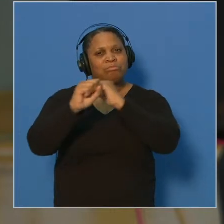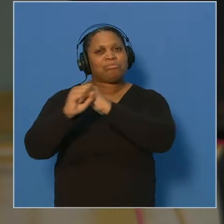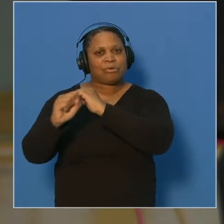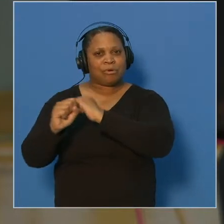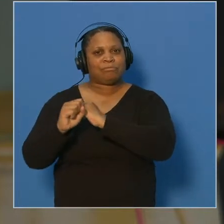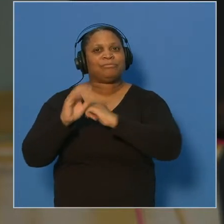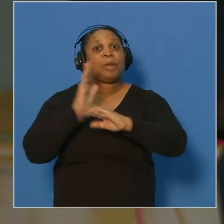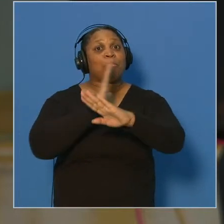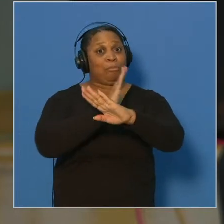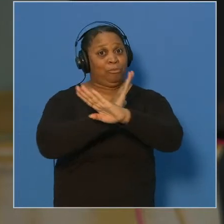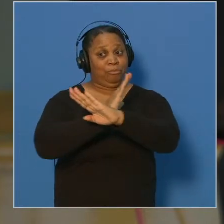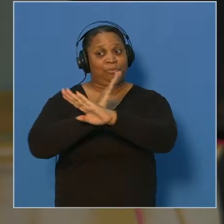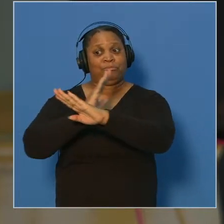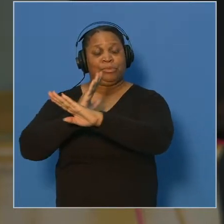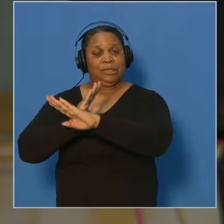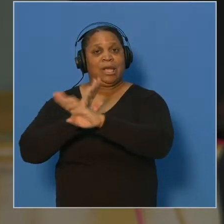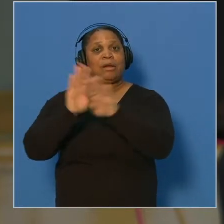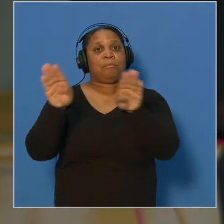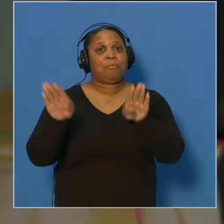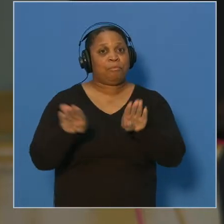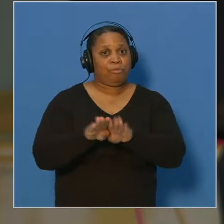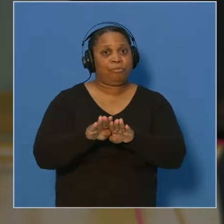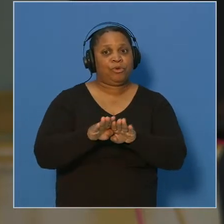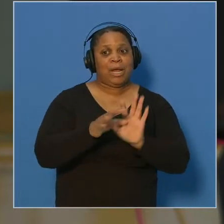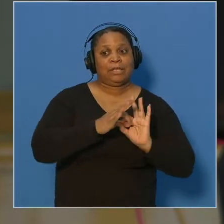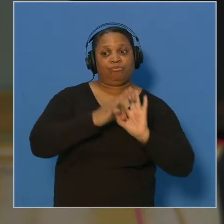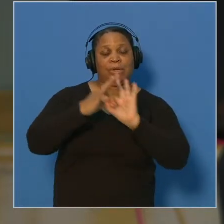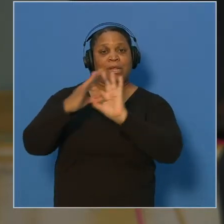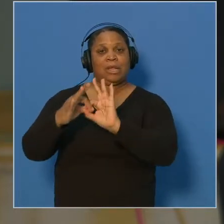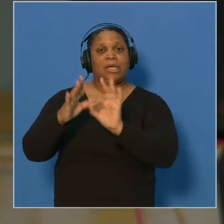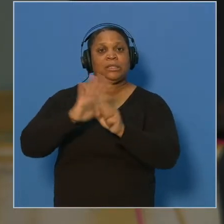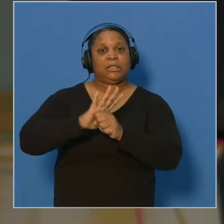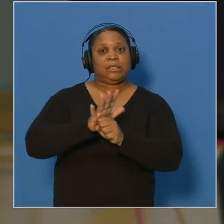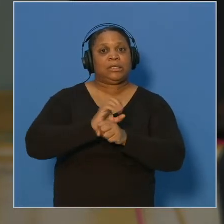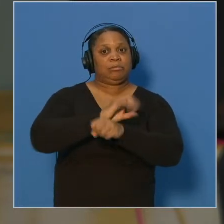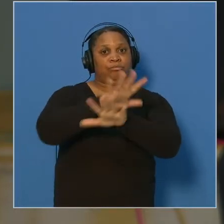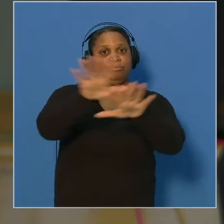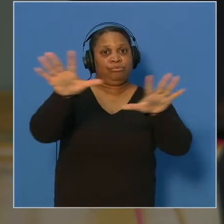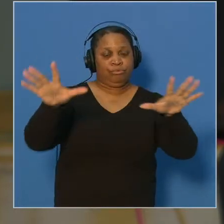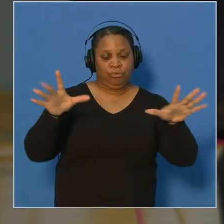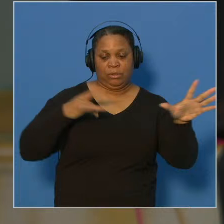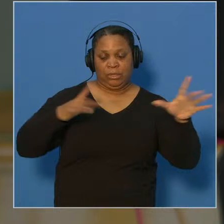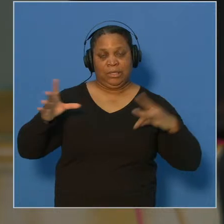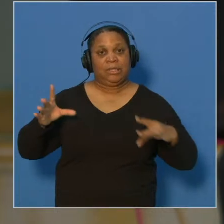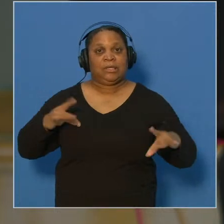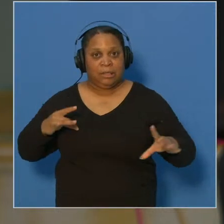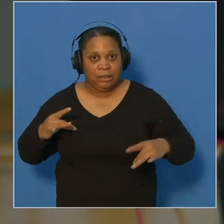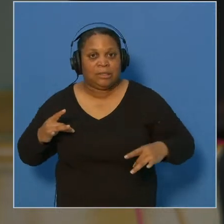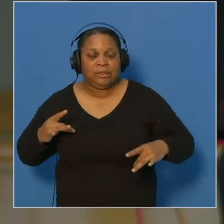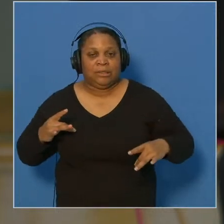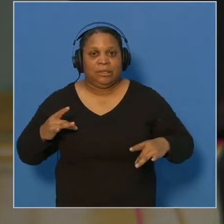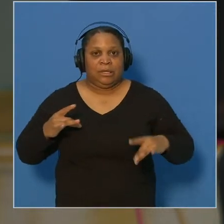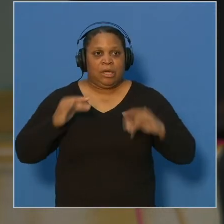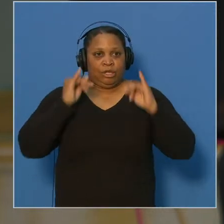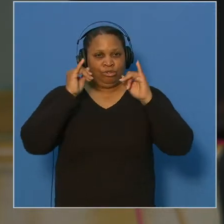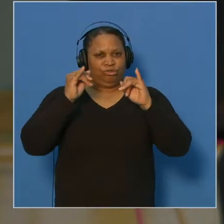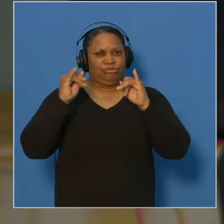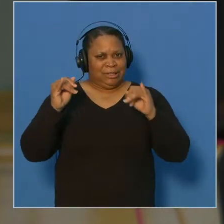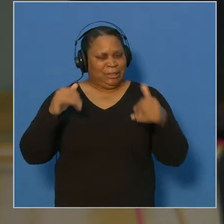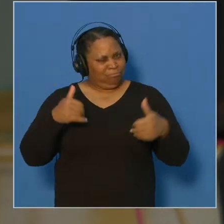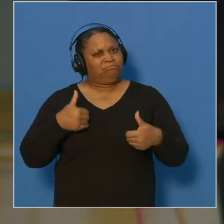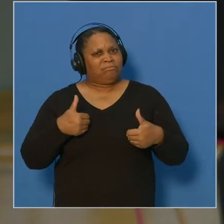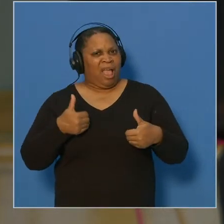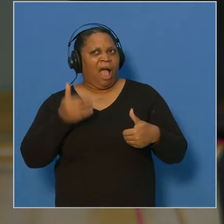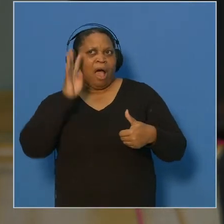and protect Bermuda in particular as it relates to the transmission of COVID-19. Instructions on how to make the